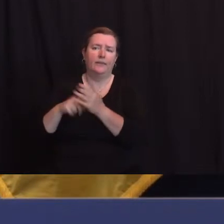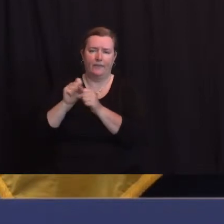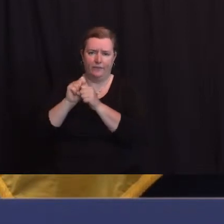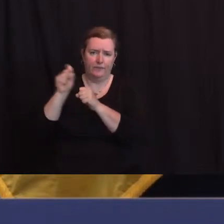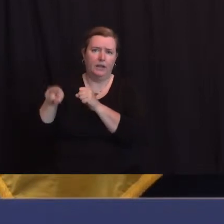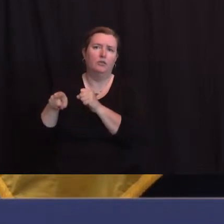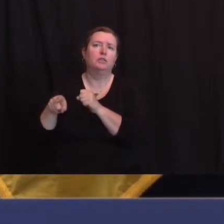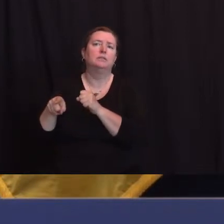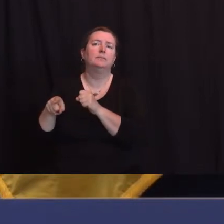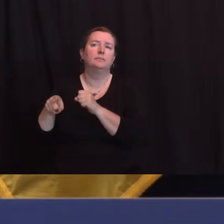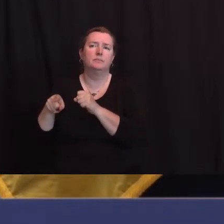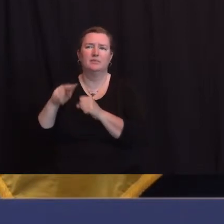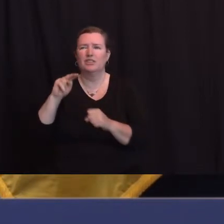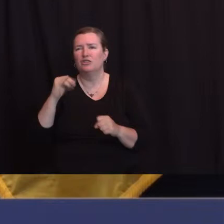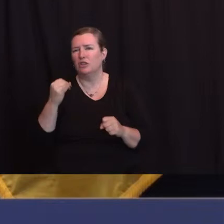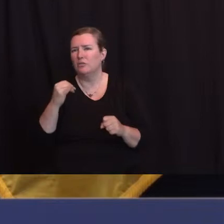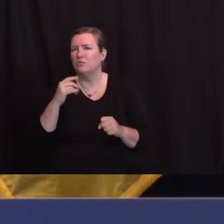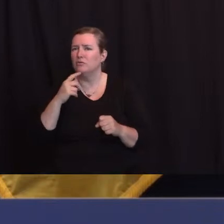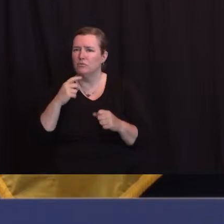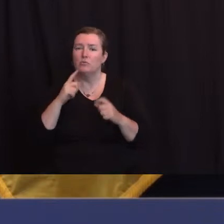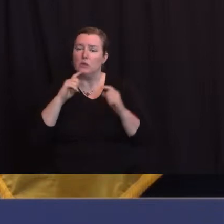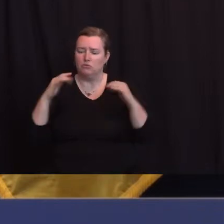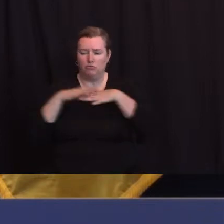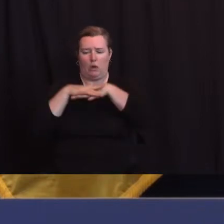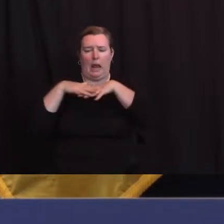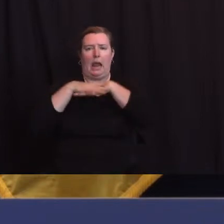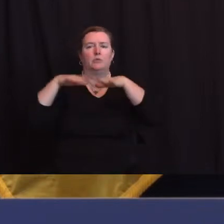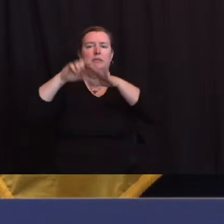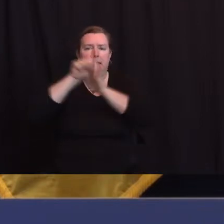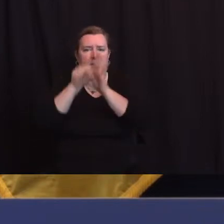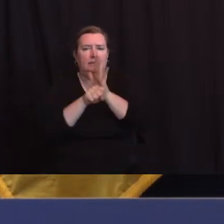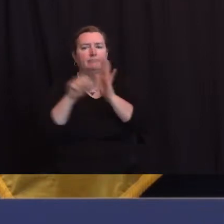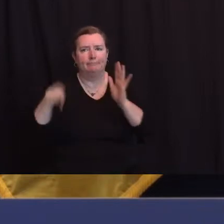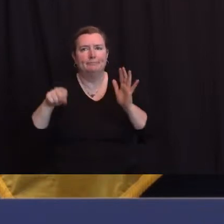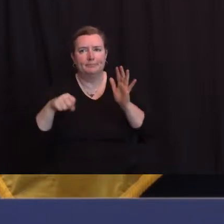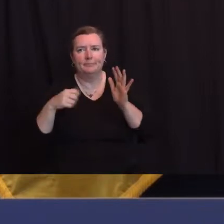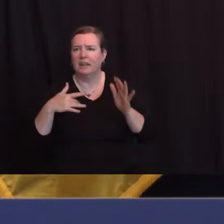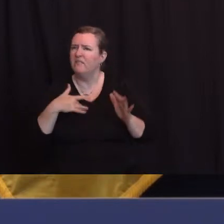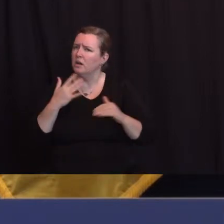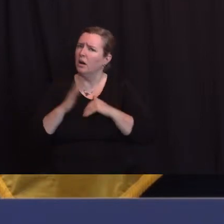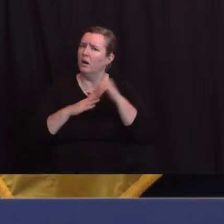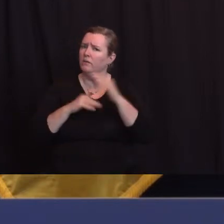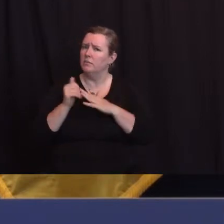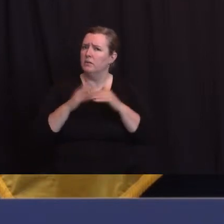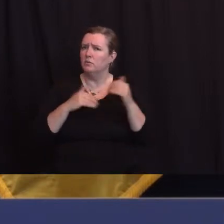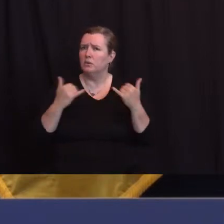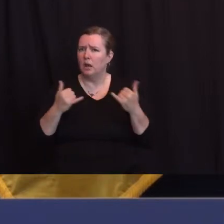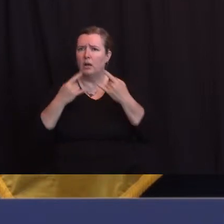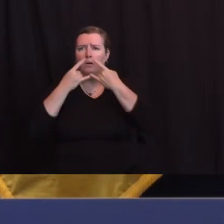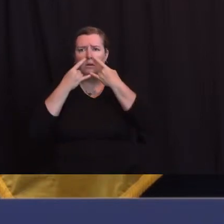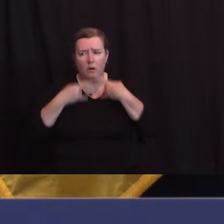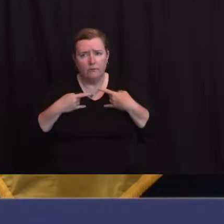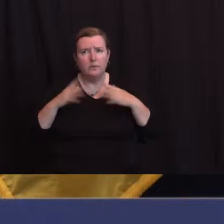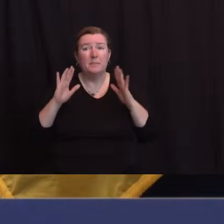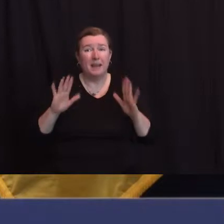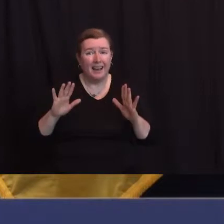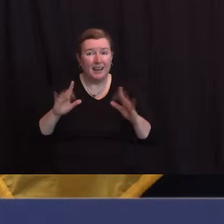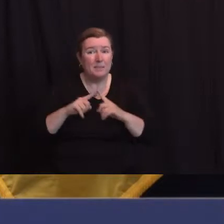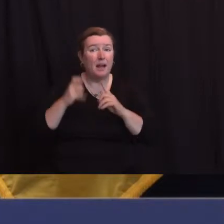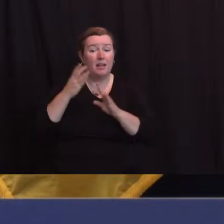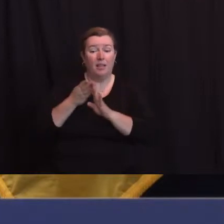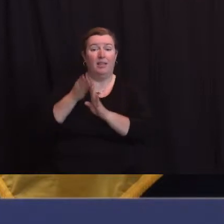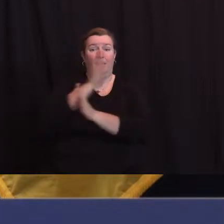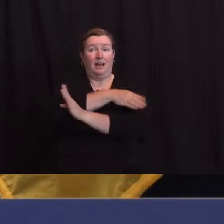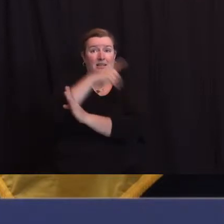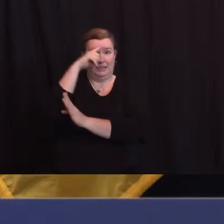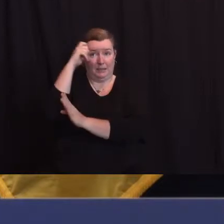so that's not news. But at the moment, we're comfortable with where we are. But like we did last summer, the good thing about a